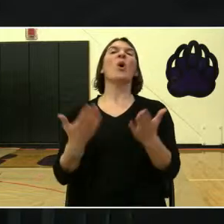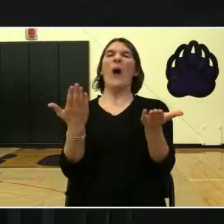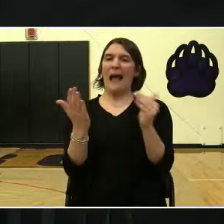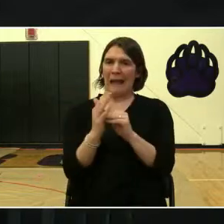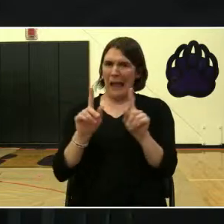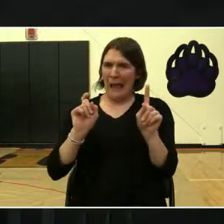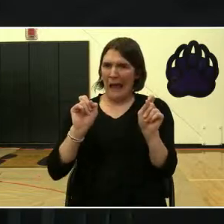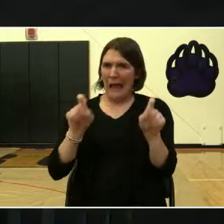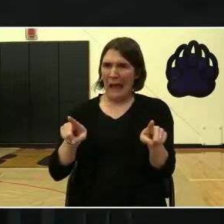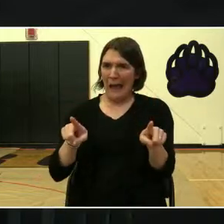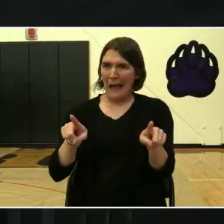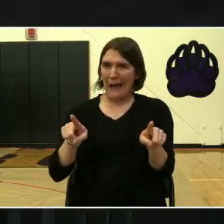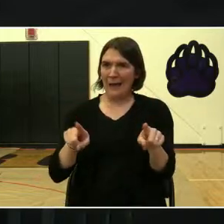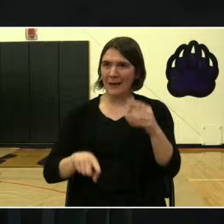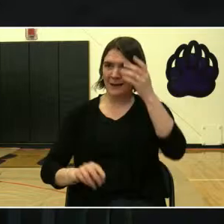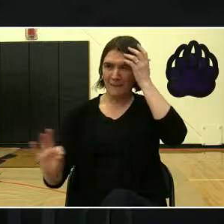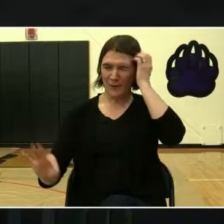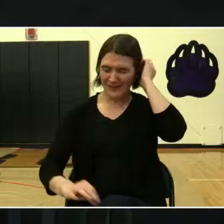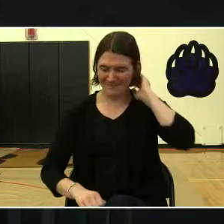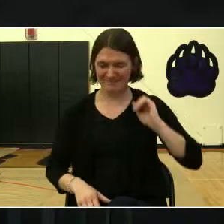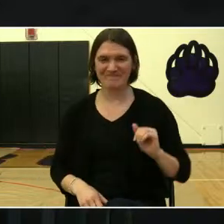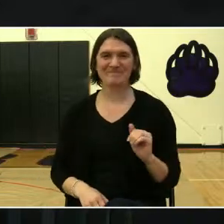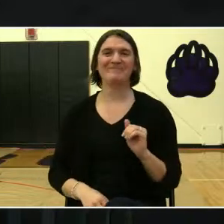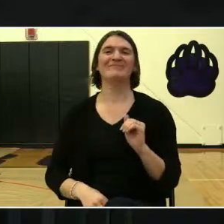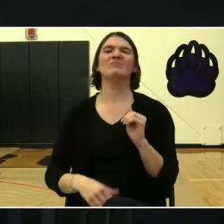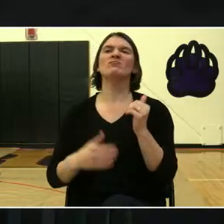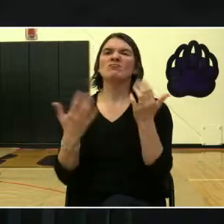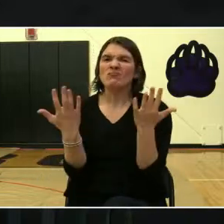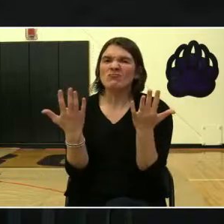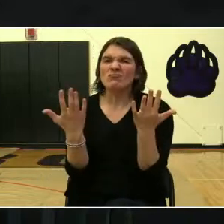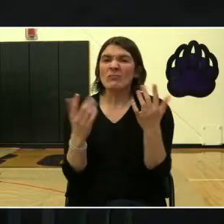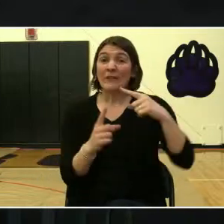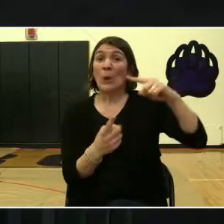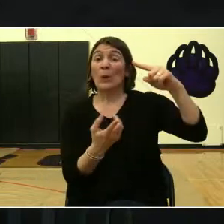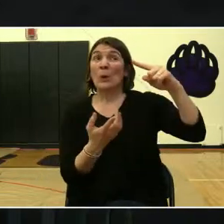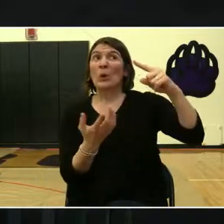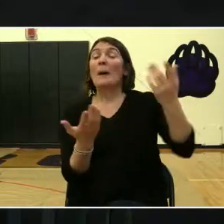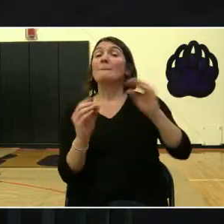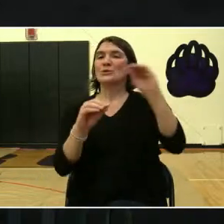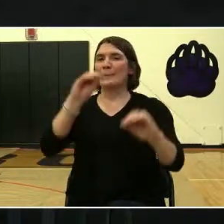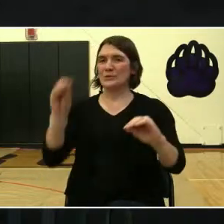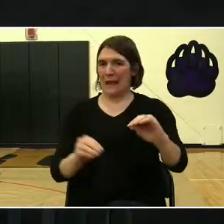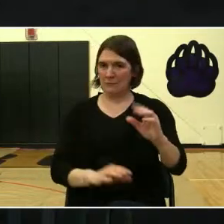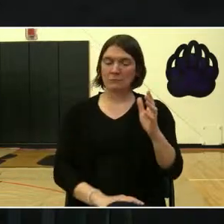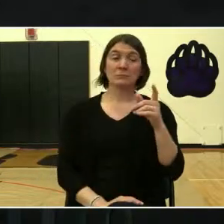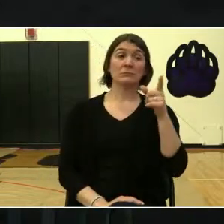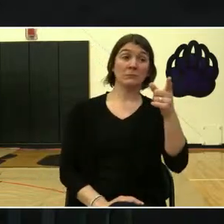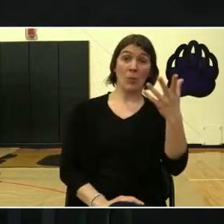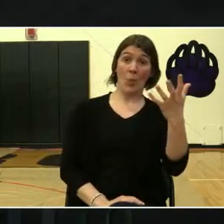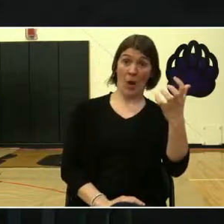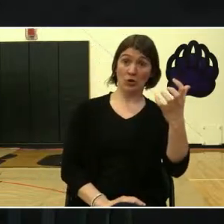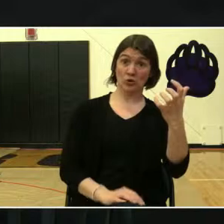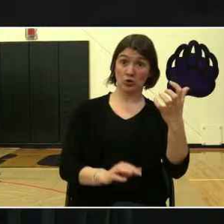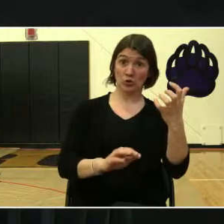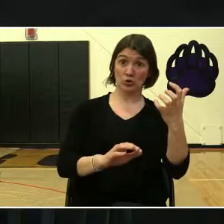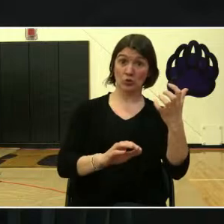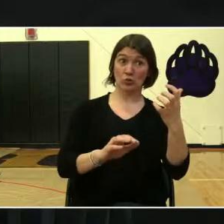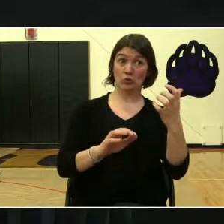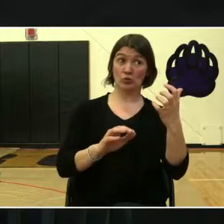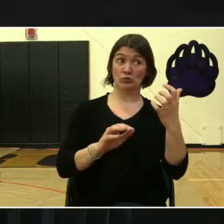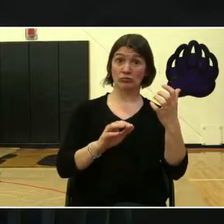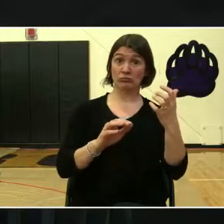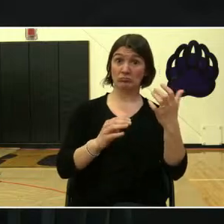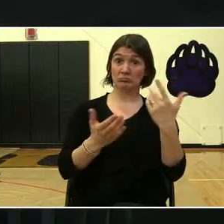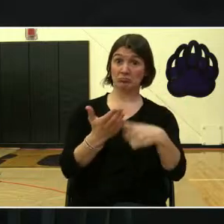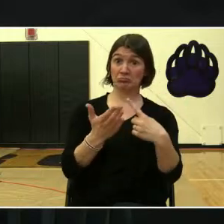that can generally be characterized as maintenance as opposed to long-term improvements if that's